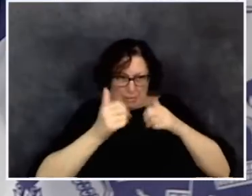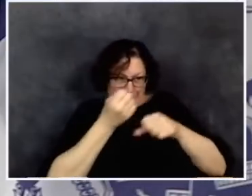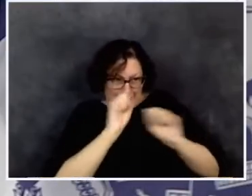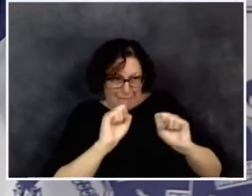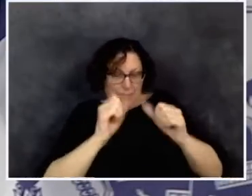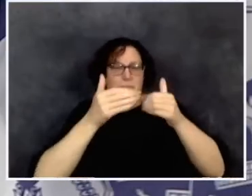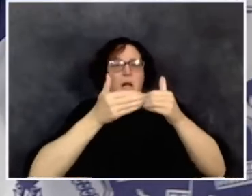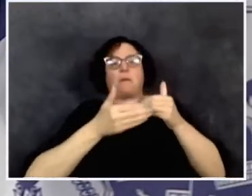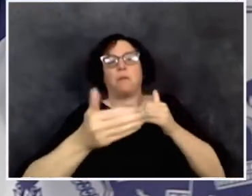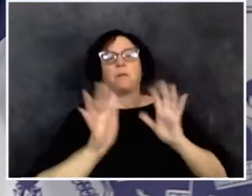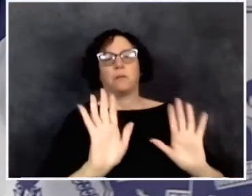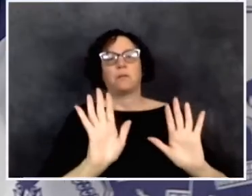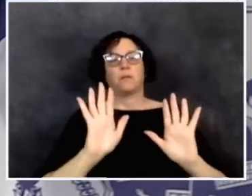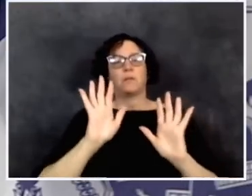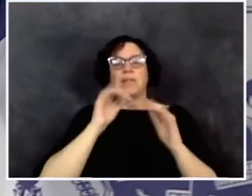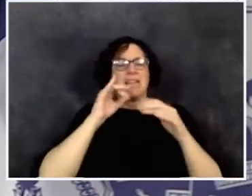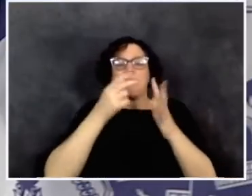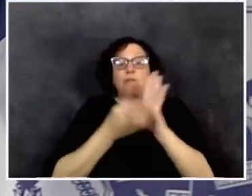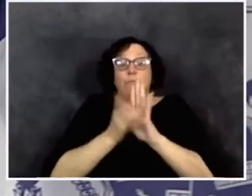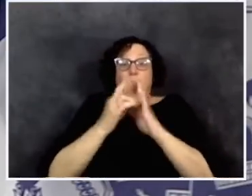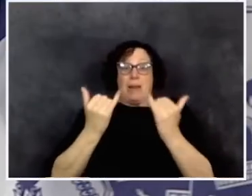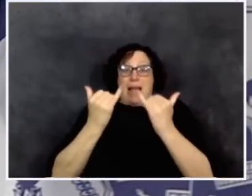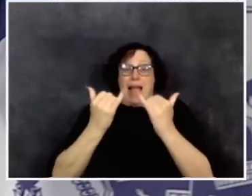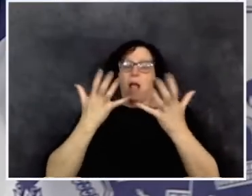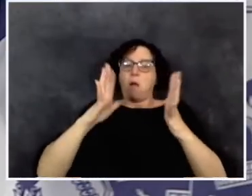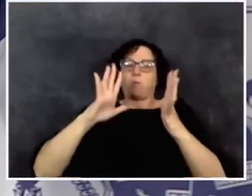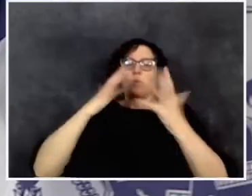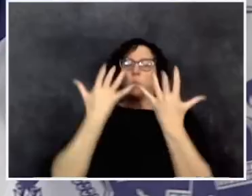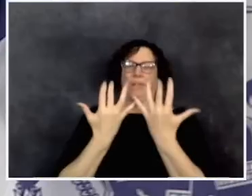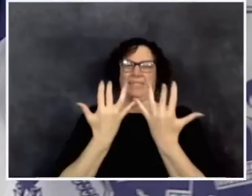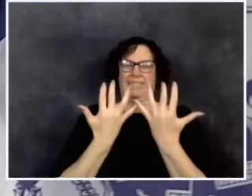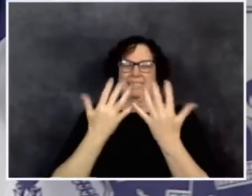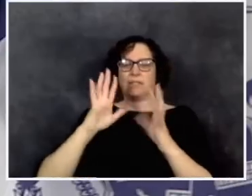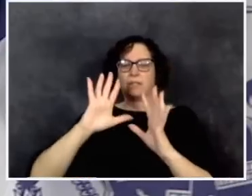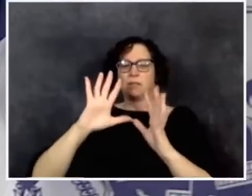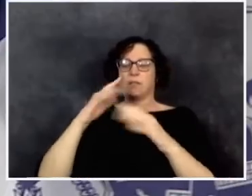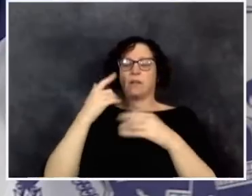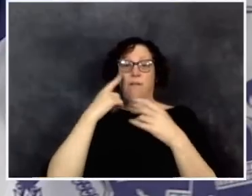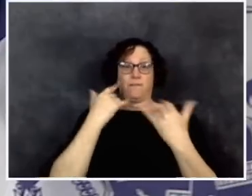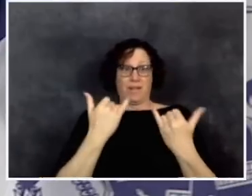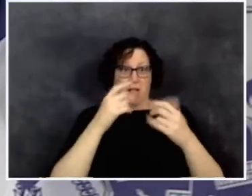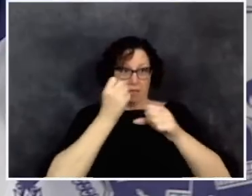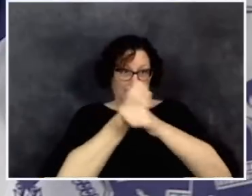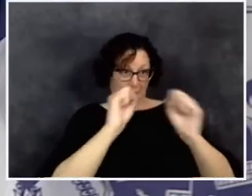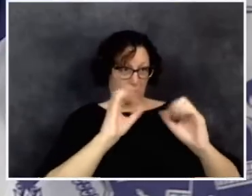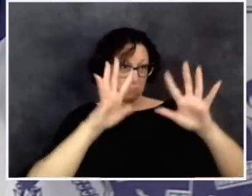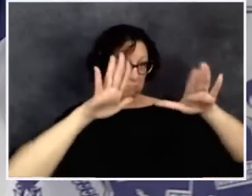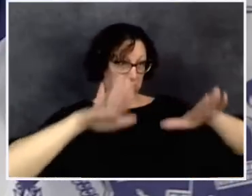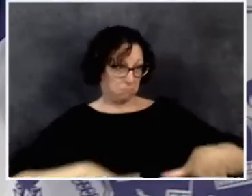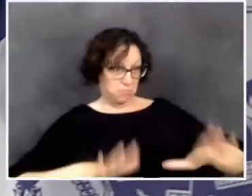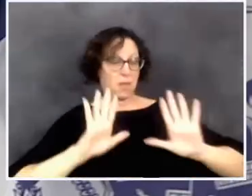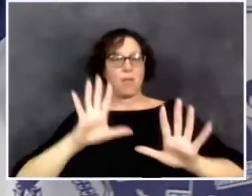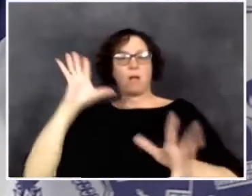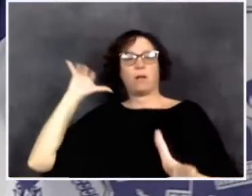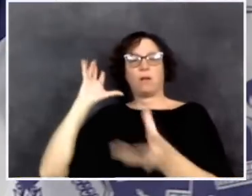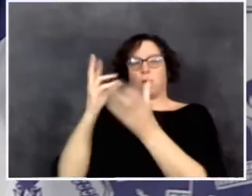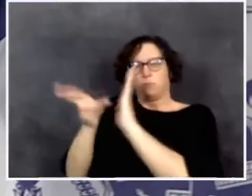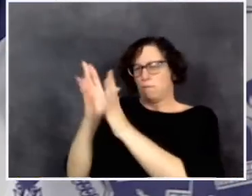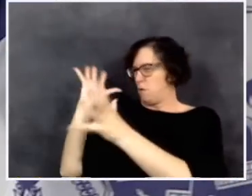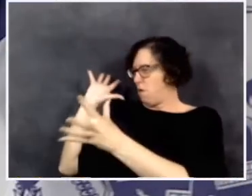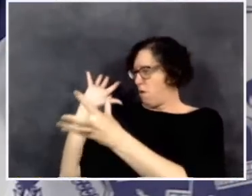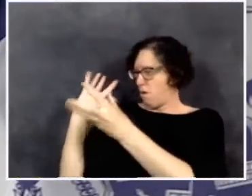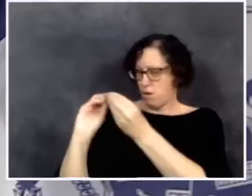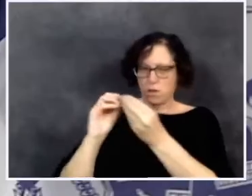that happened was when we are finally beating back this disease once and for all in the here and now. Here and now, all our energy is going to